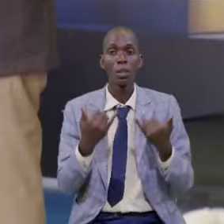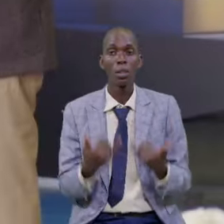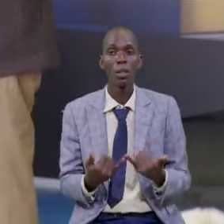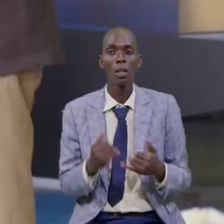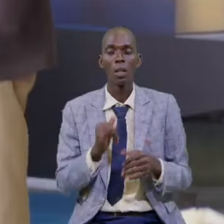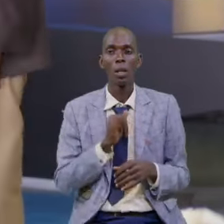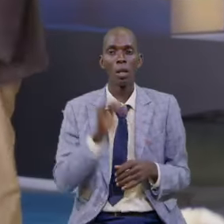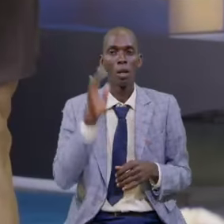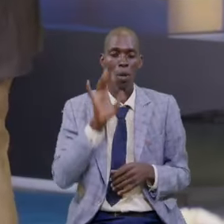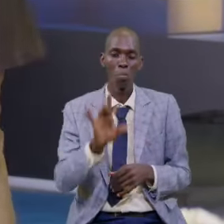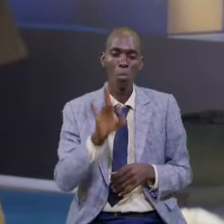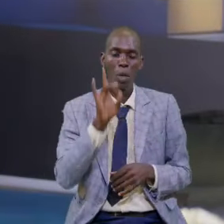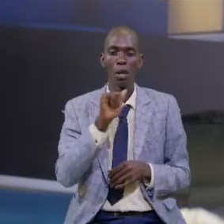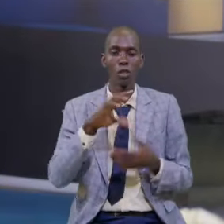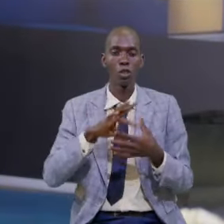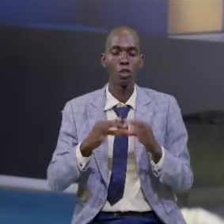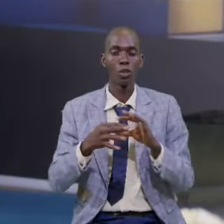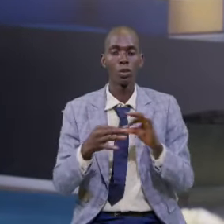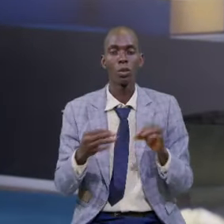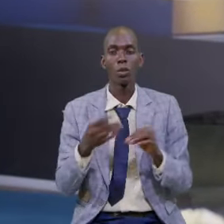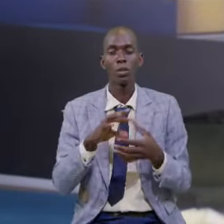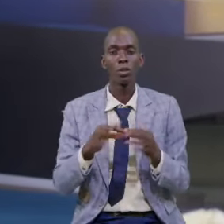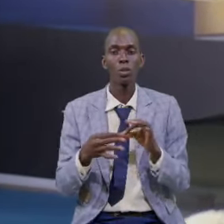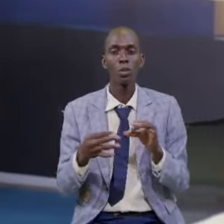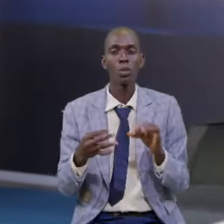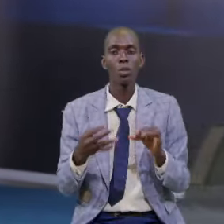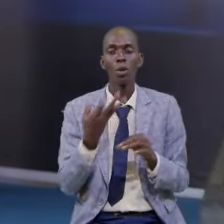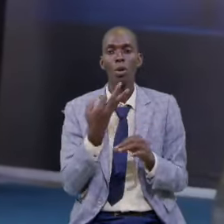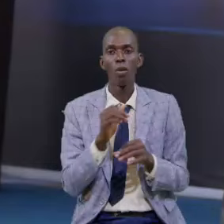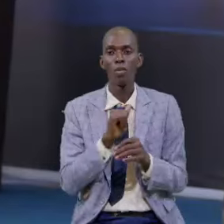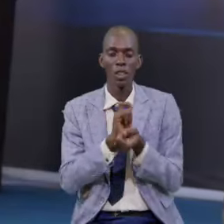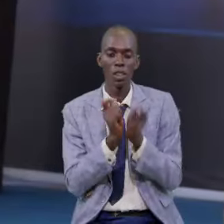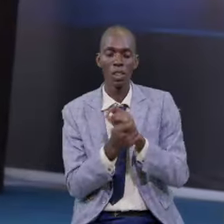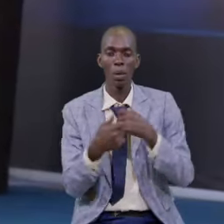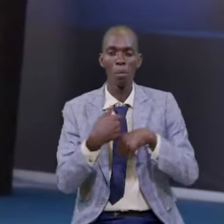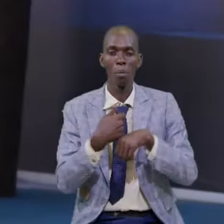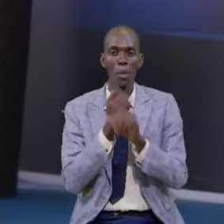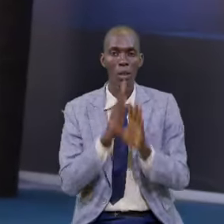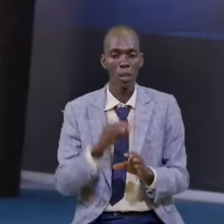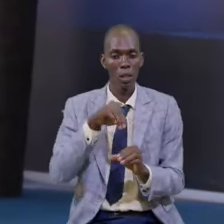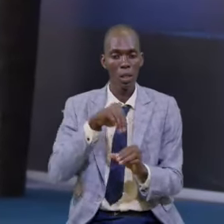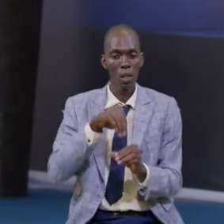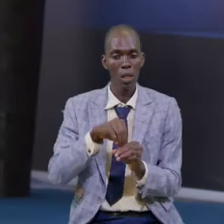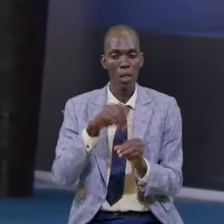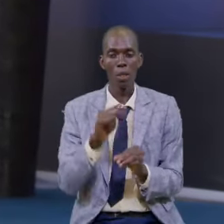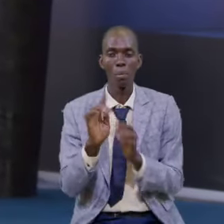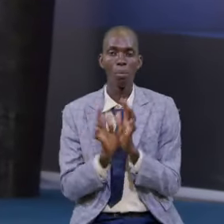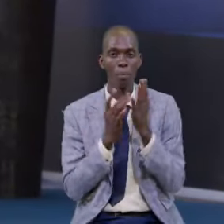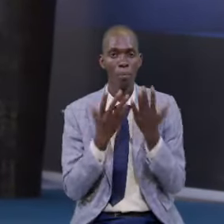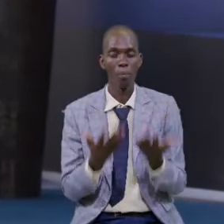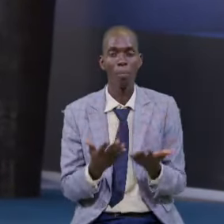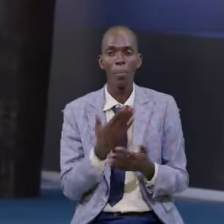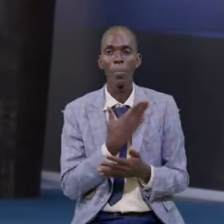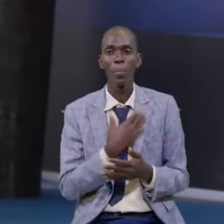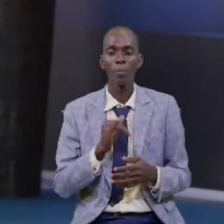story. It's a story of a change maker in the Bible. And I'm looking at the